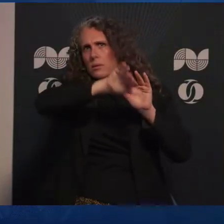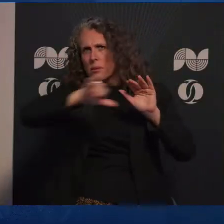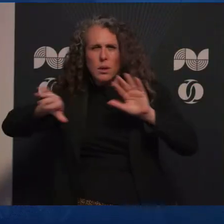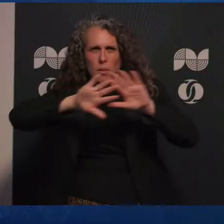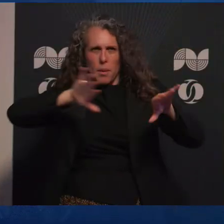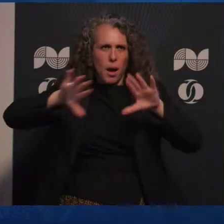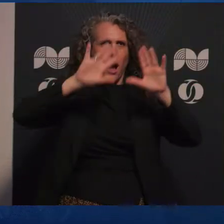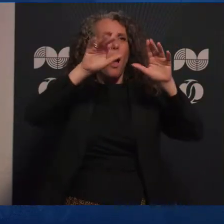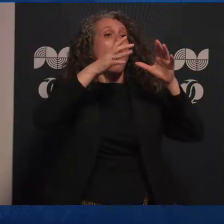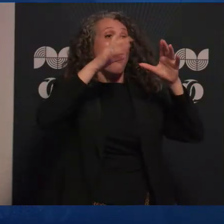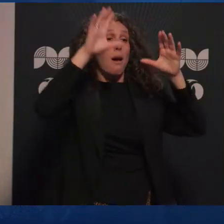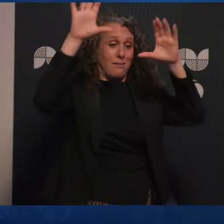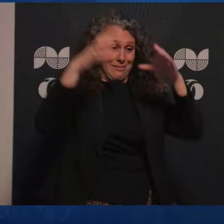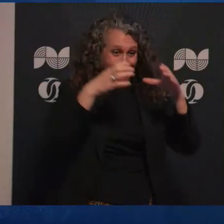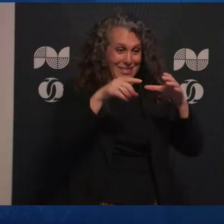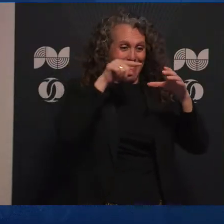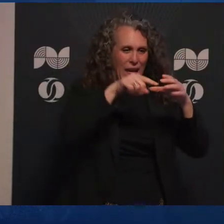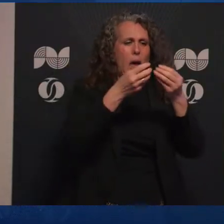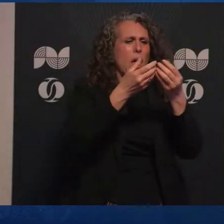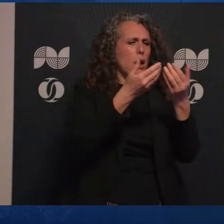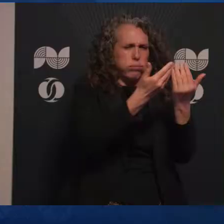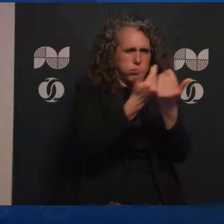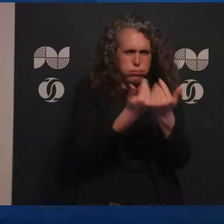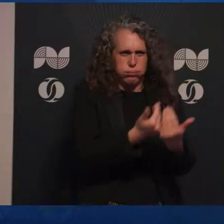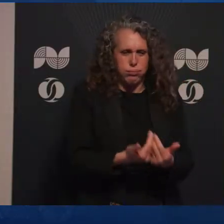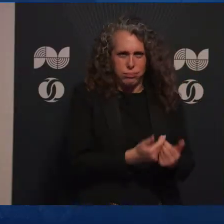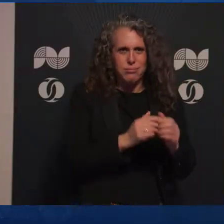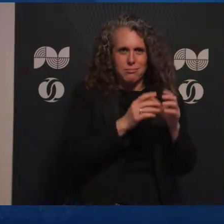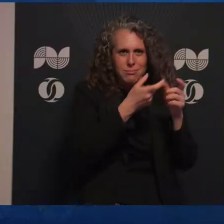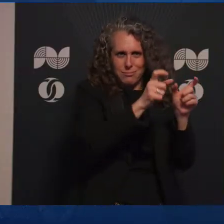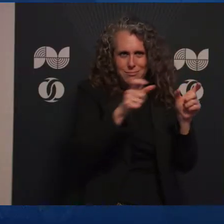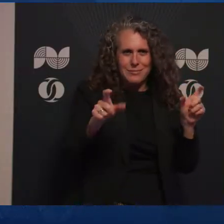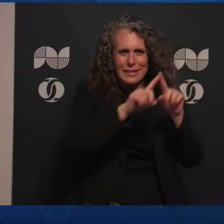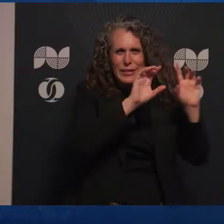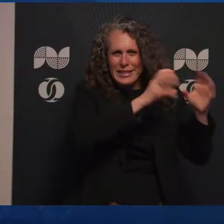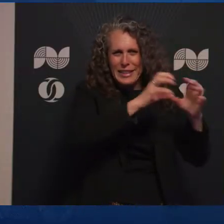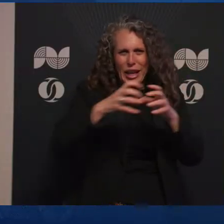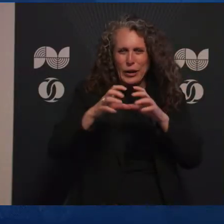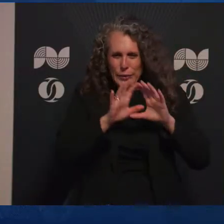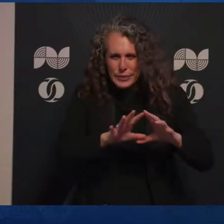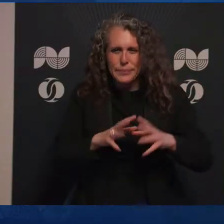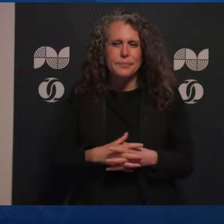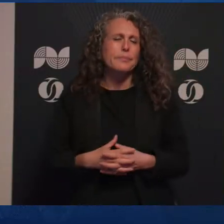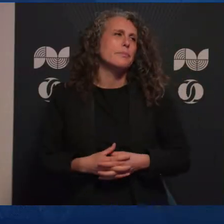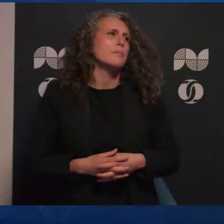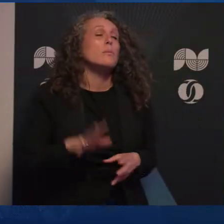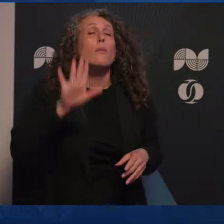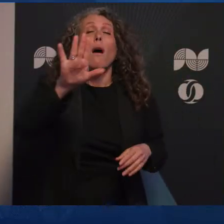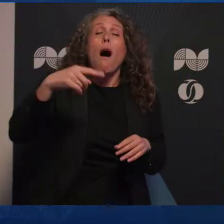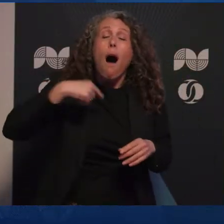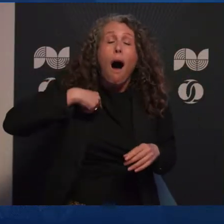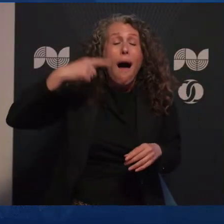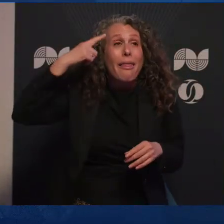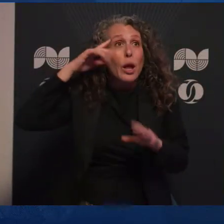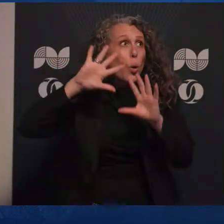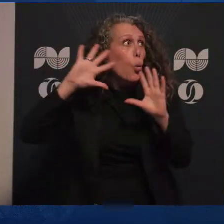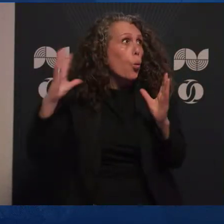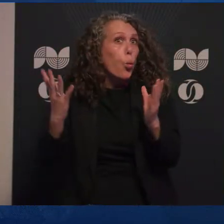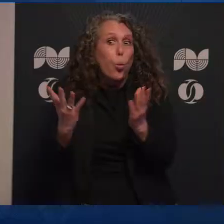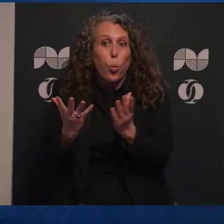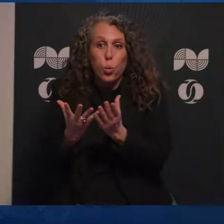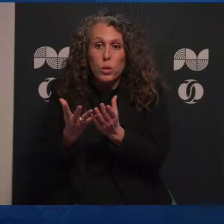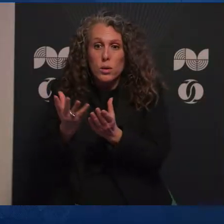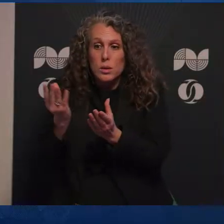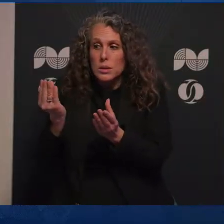think, misclassification, it's rather the nature of the data source. Now, I believe that the World Bank has now 3